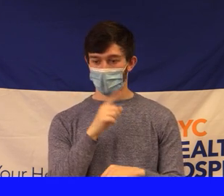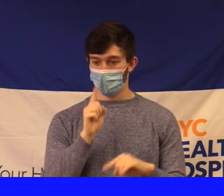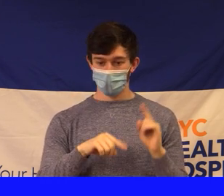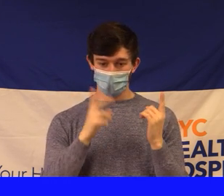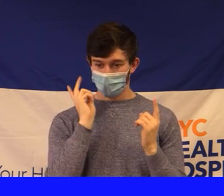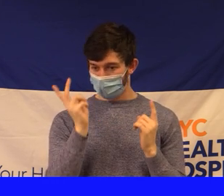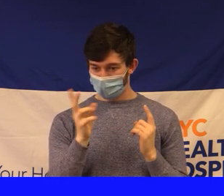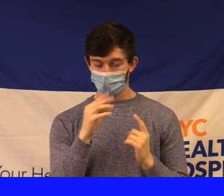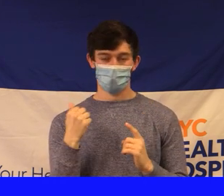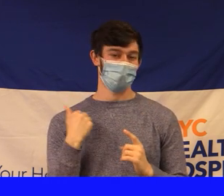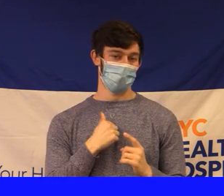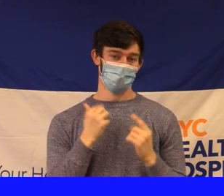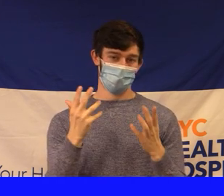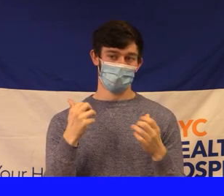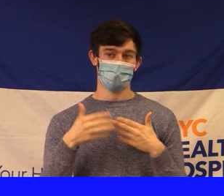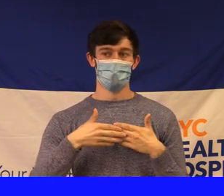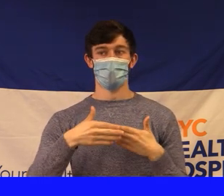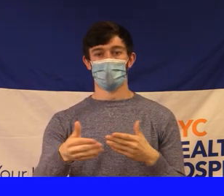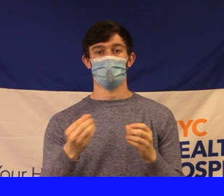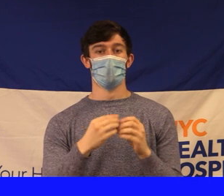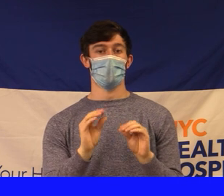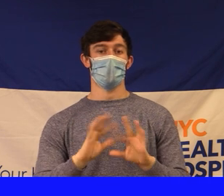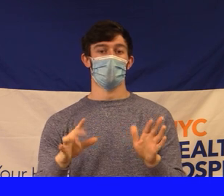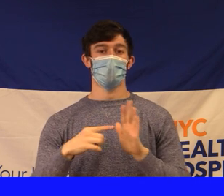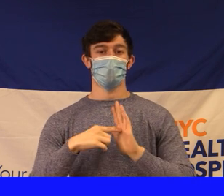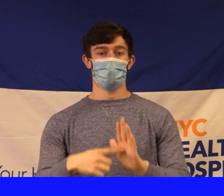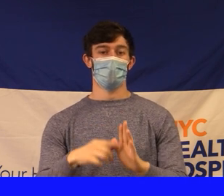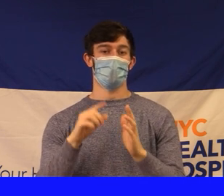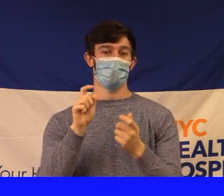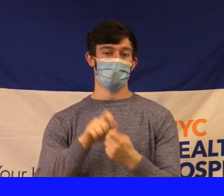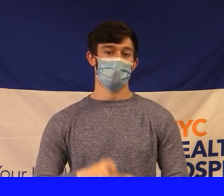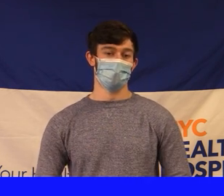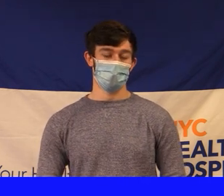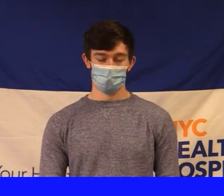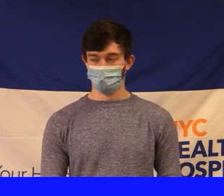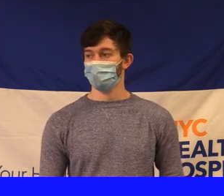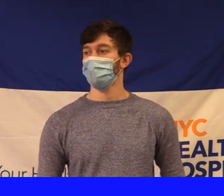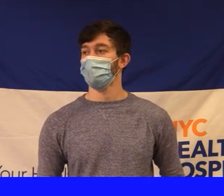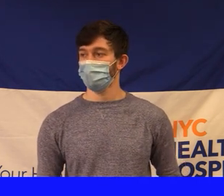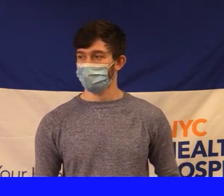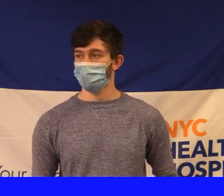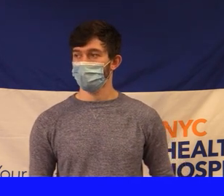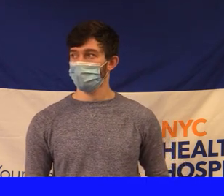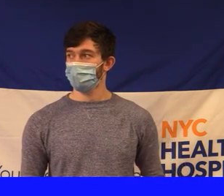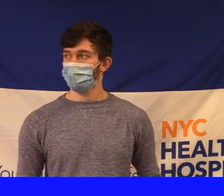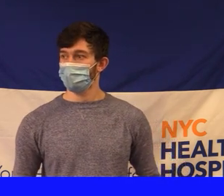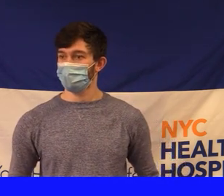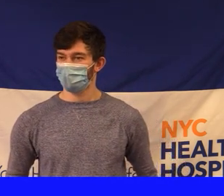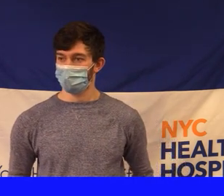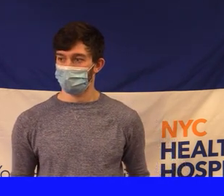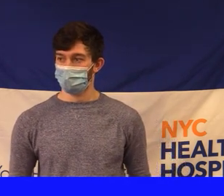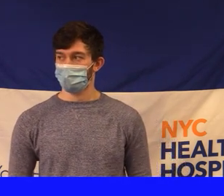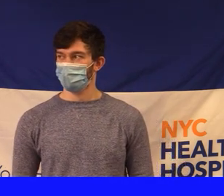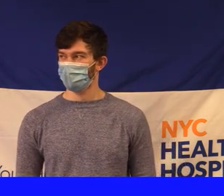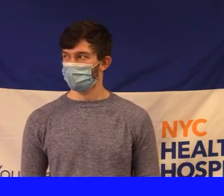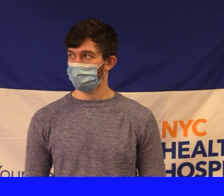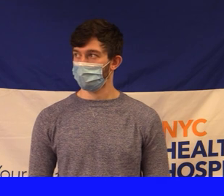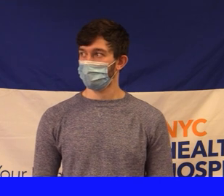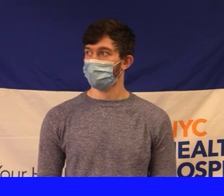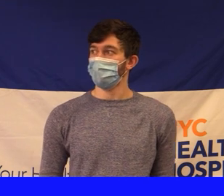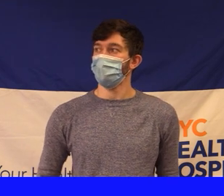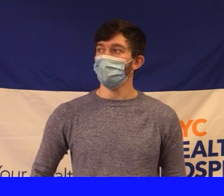and happy to provide that going forward for this business. That would be great. Thank you. Sure. Hello, I have a